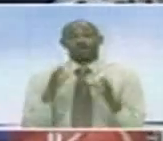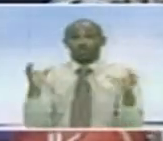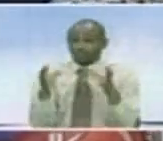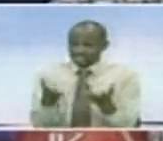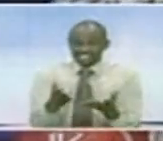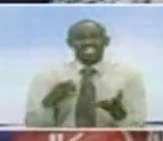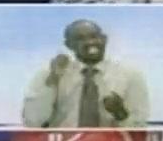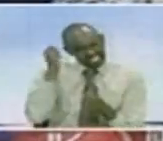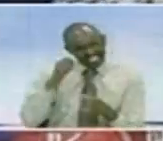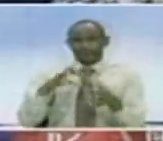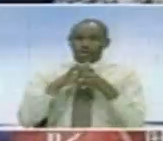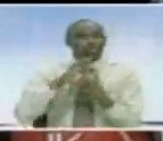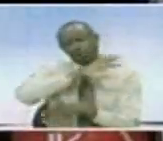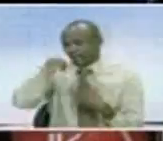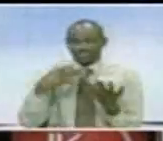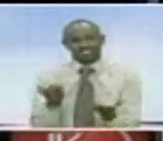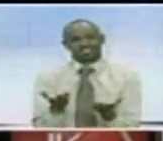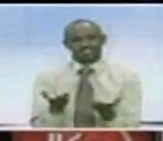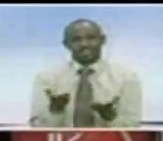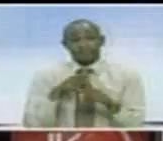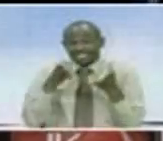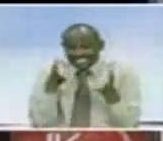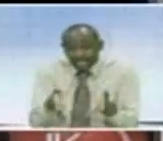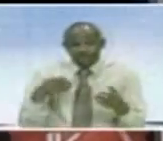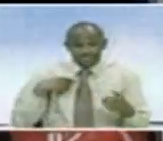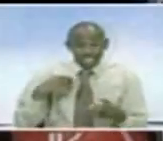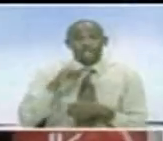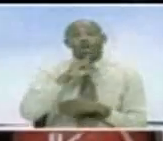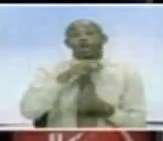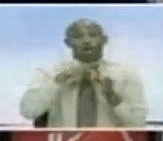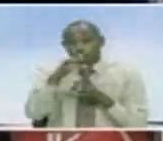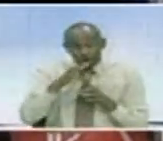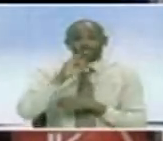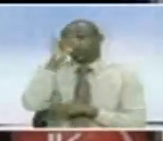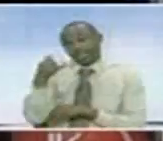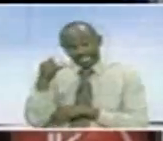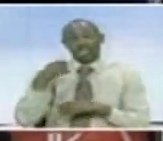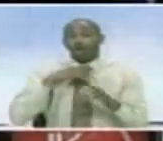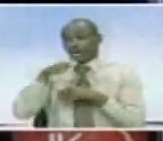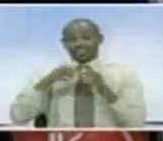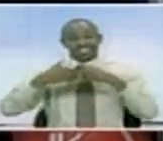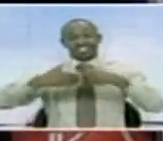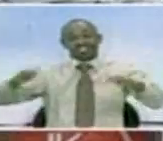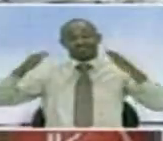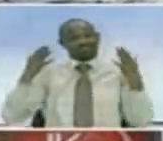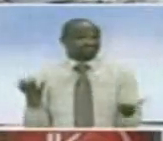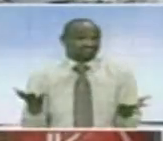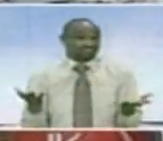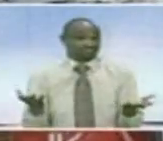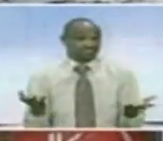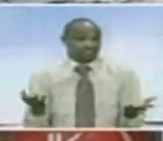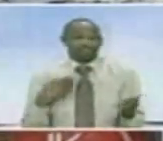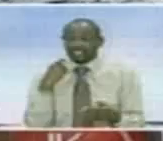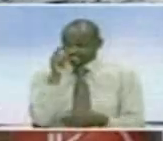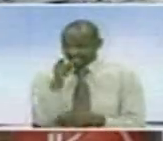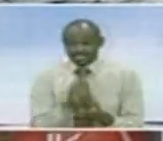us, not just to politicians. Yeah, but right now it seems like a CORD Jubilee thing. It seems like everyone else has been left out of the equation. I would say